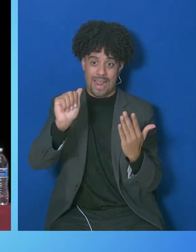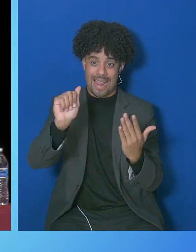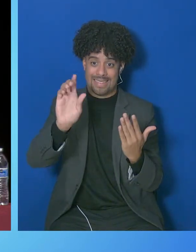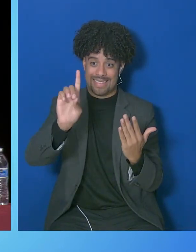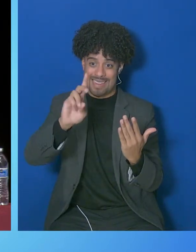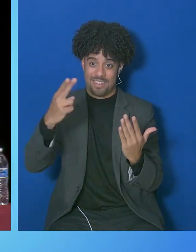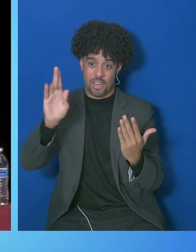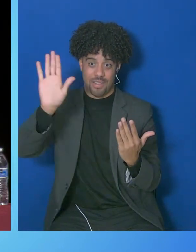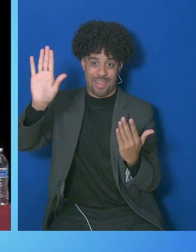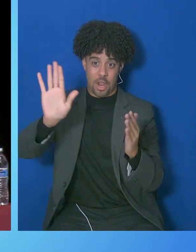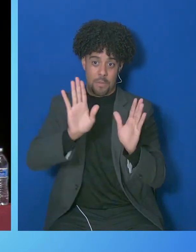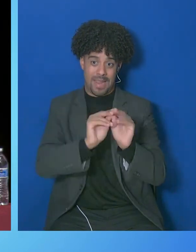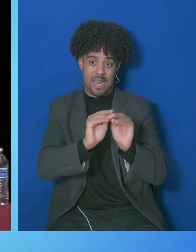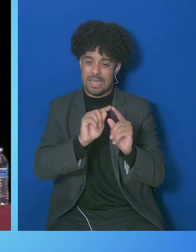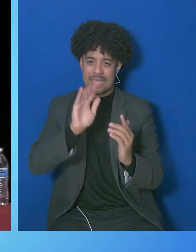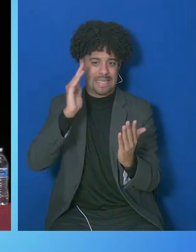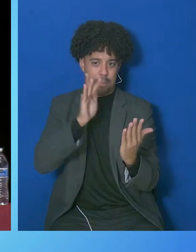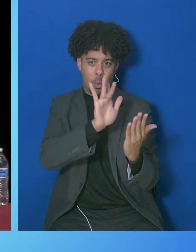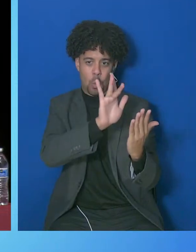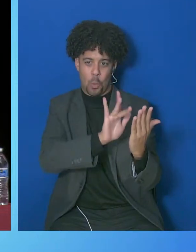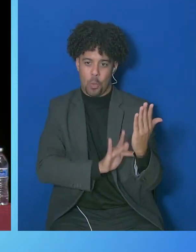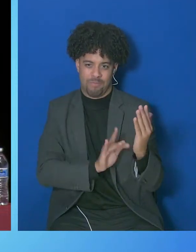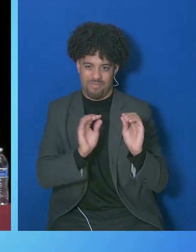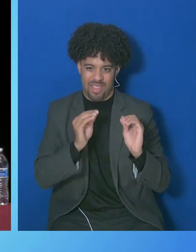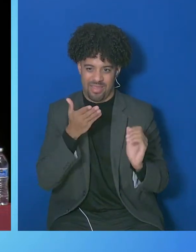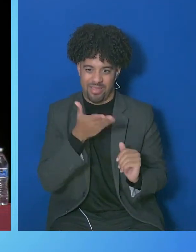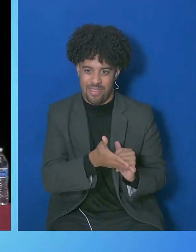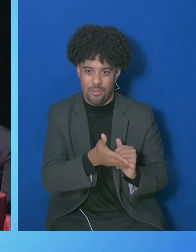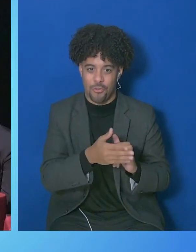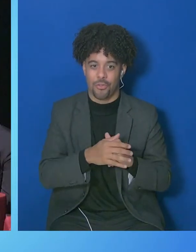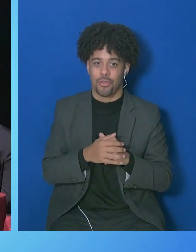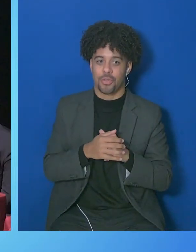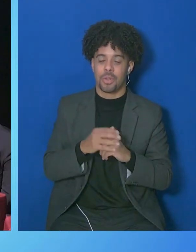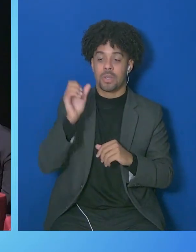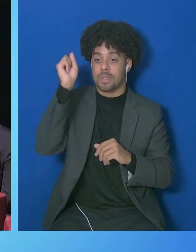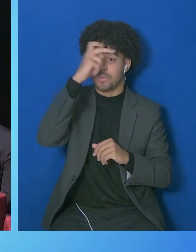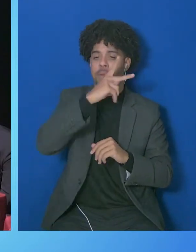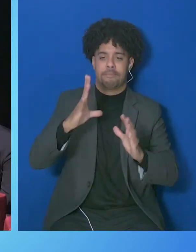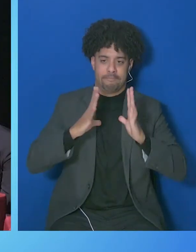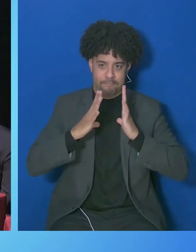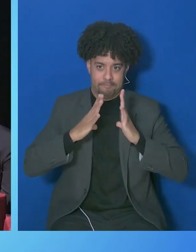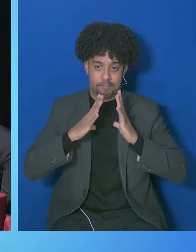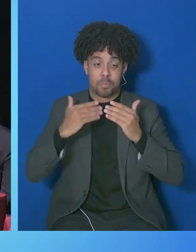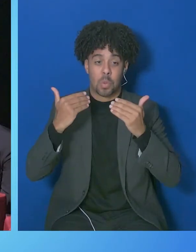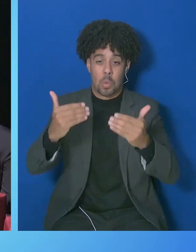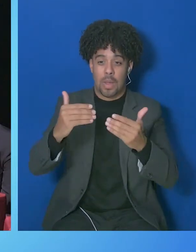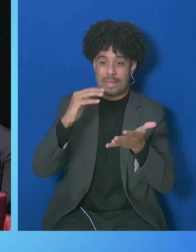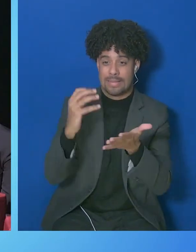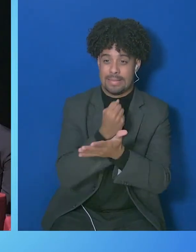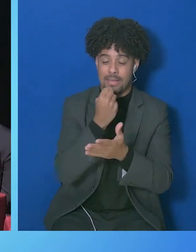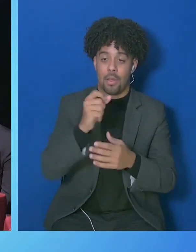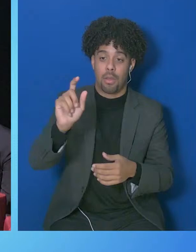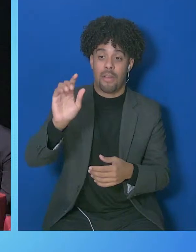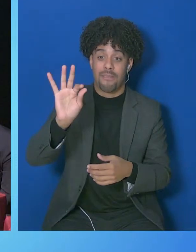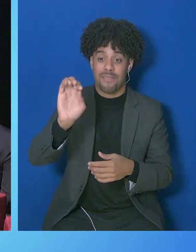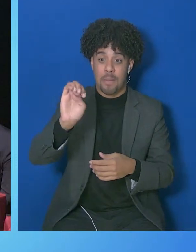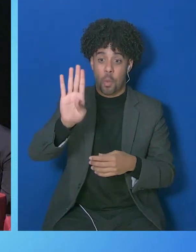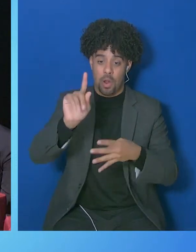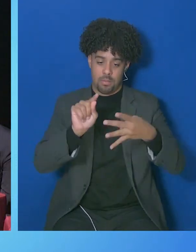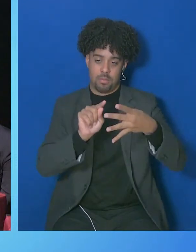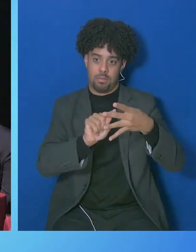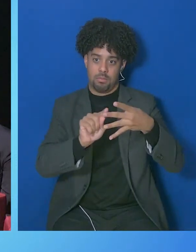So could we tentatively schedule for the second Thursday in February and the